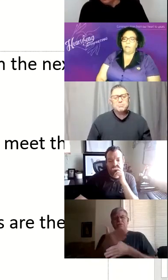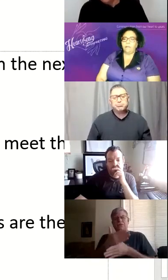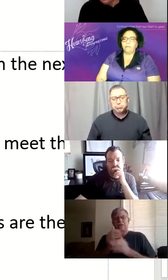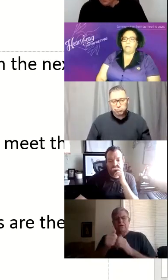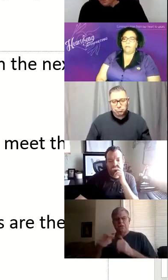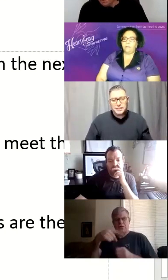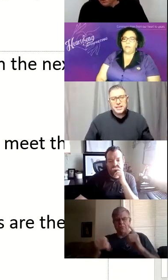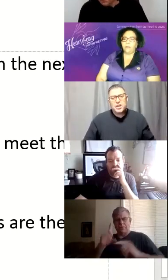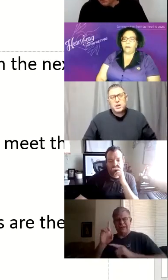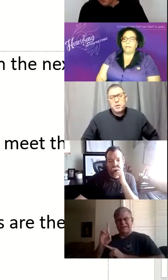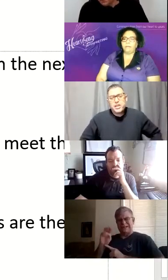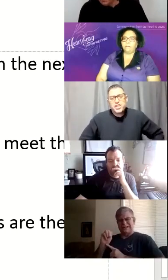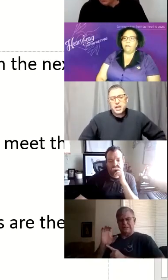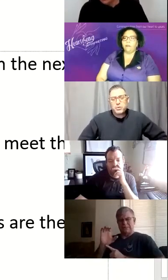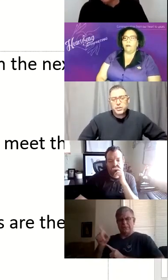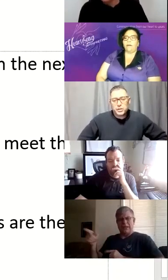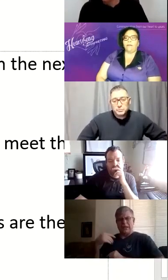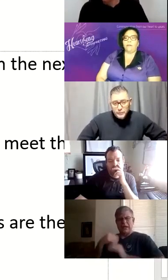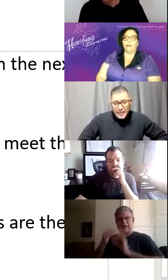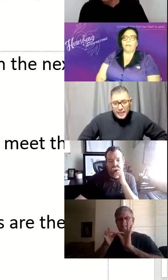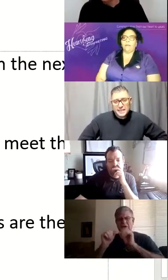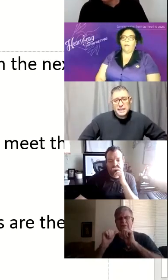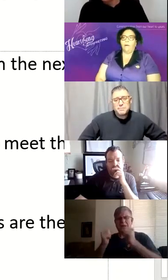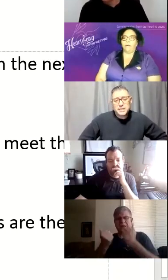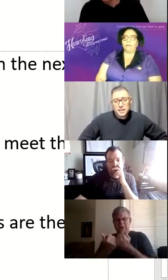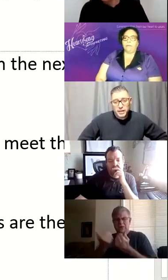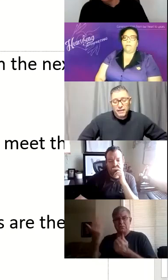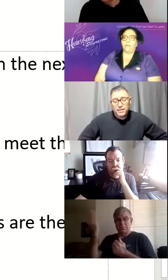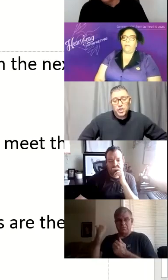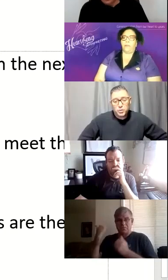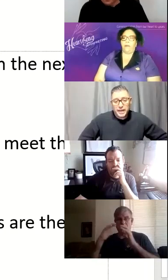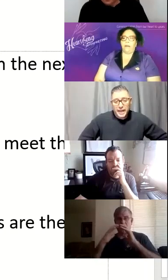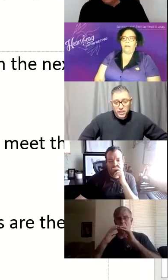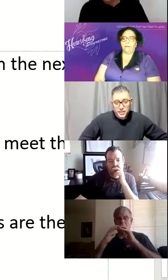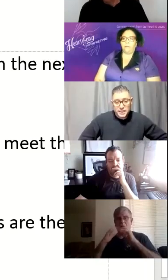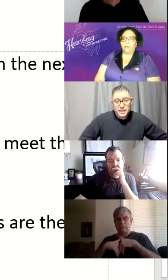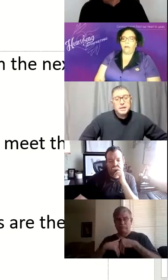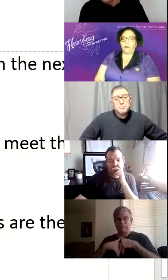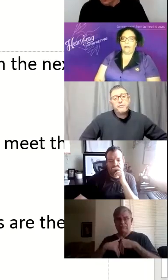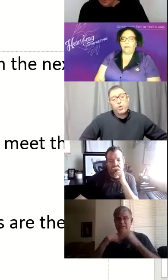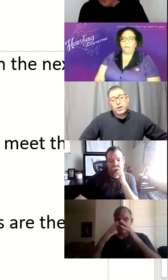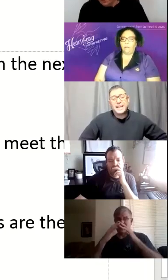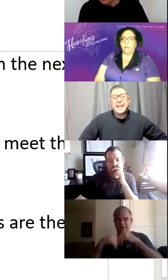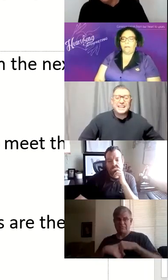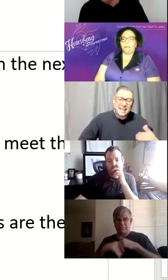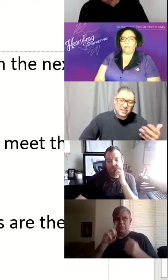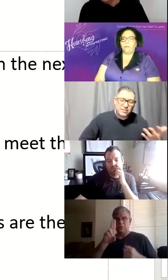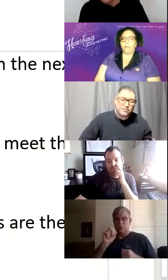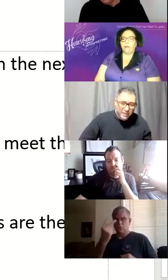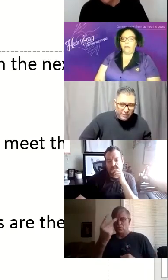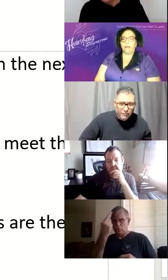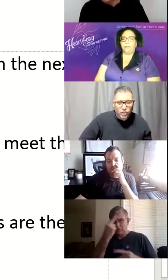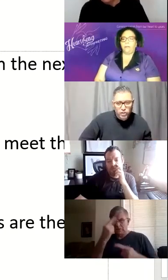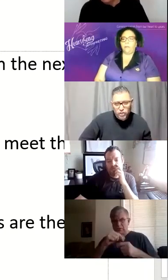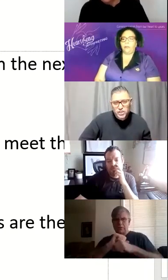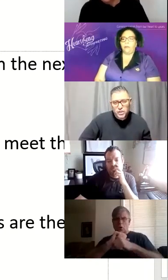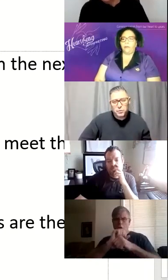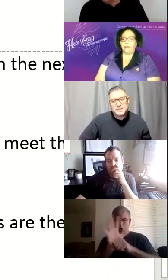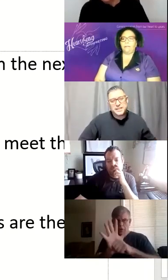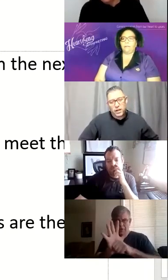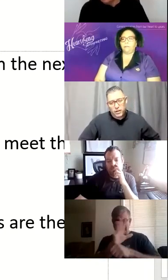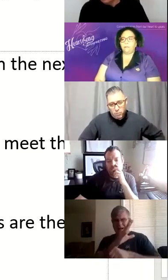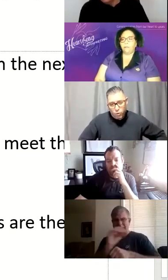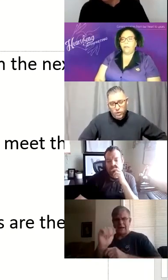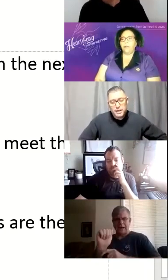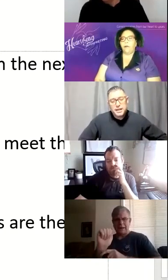I wanted to share with you at DMC, we have an interpreting agency. Before it had it faltered, so it